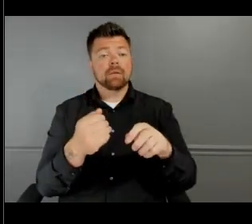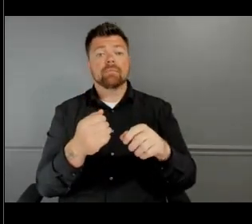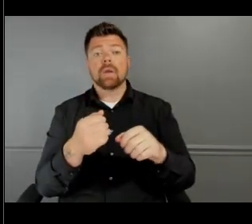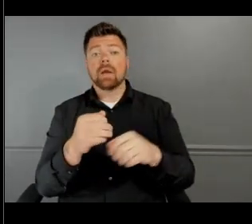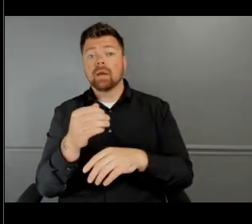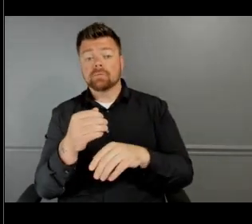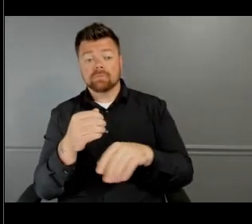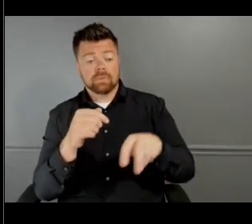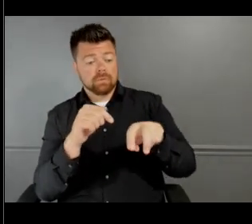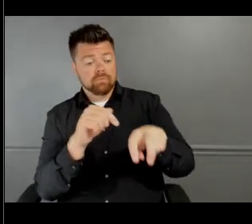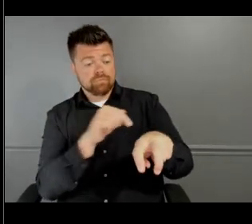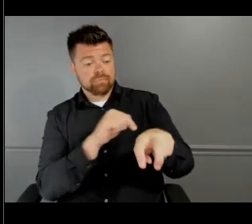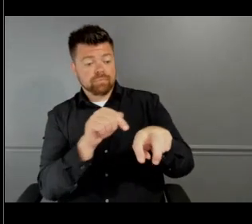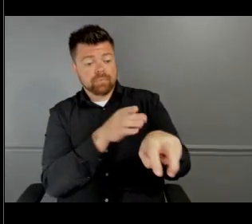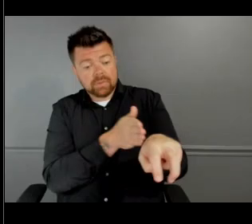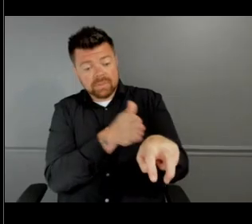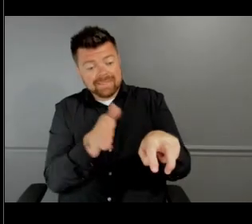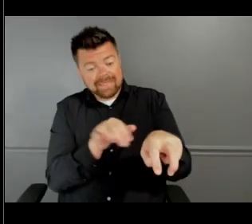and beside toilets.